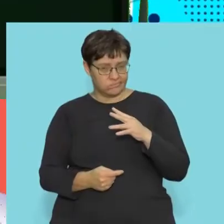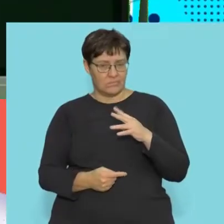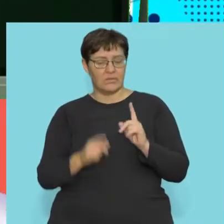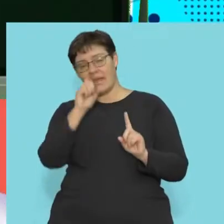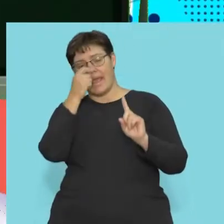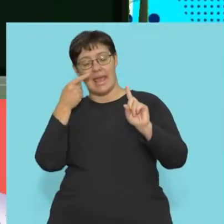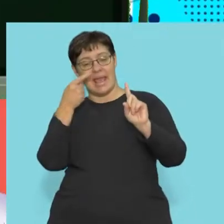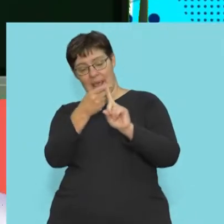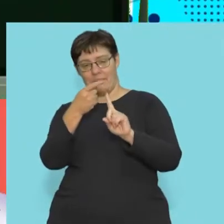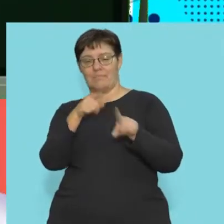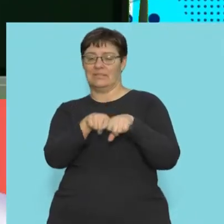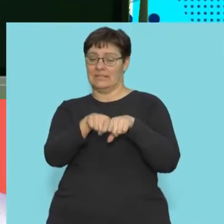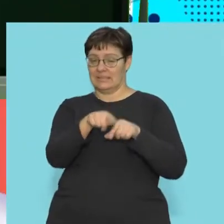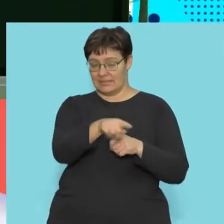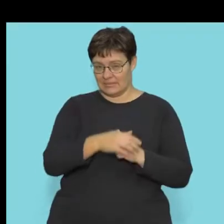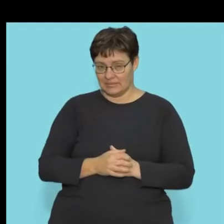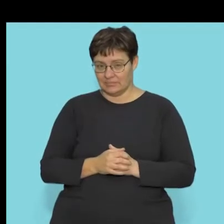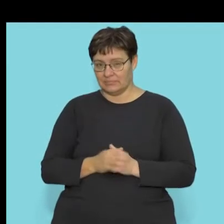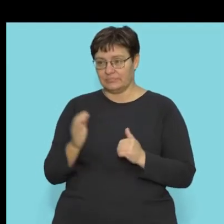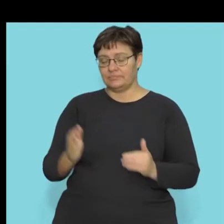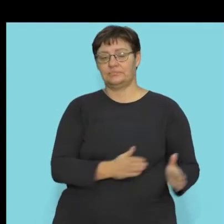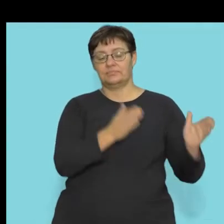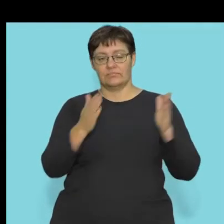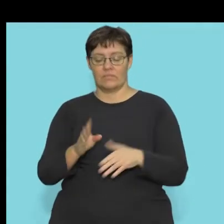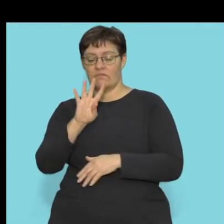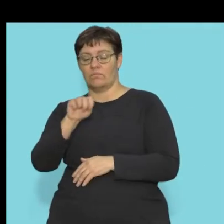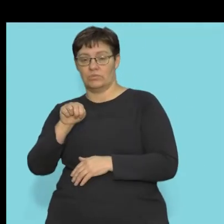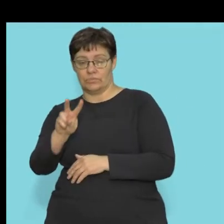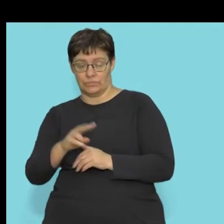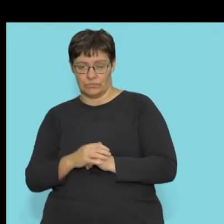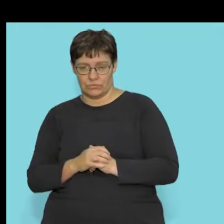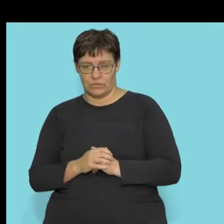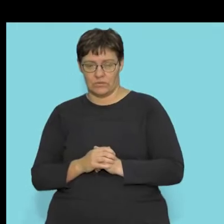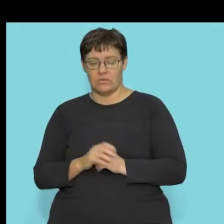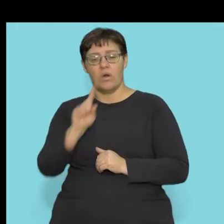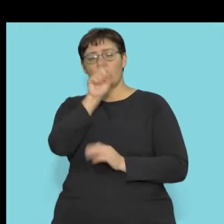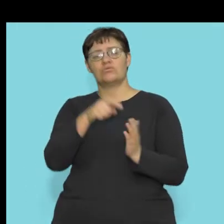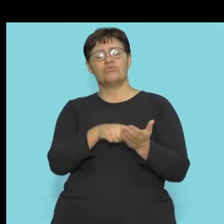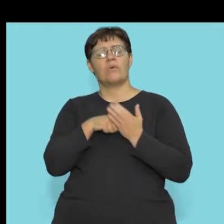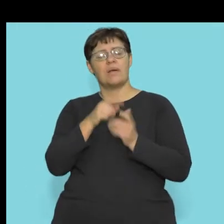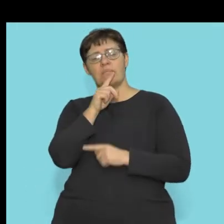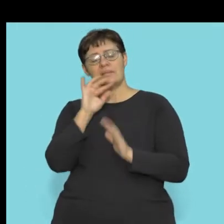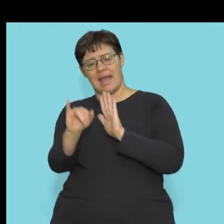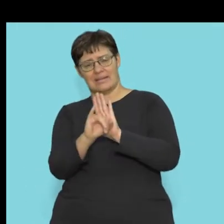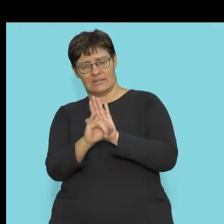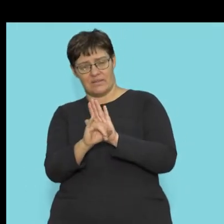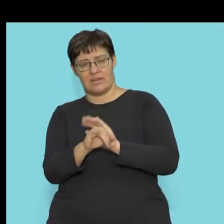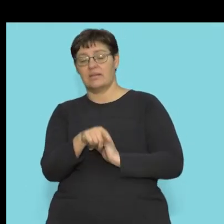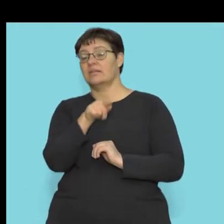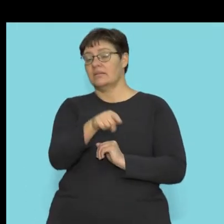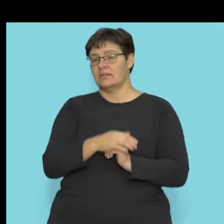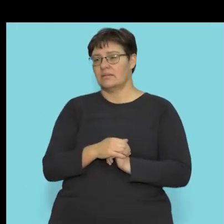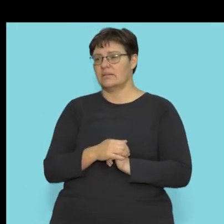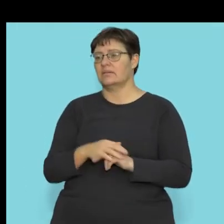be the aim of the experiment. Let's move on to question 4.2. The question requires us to identify